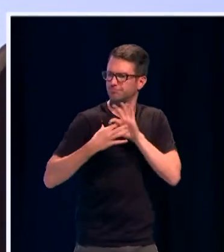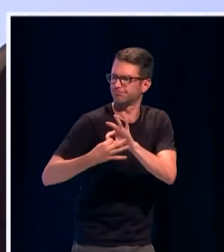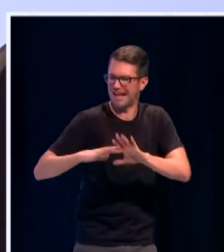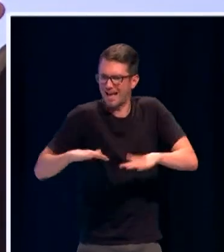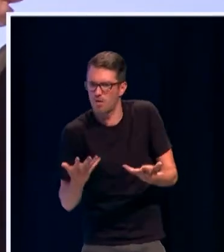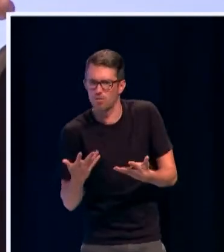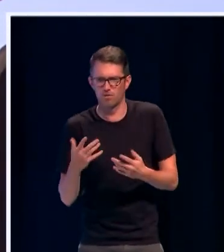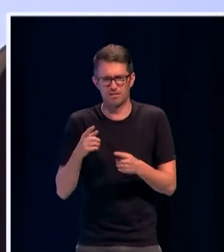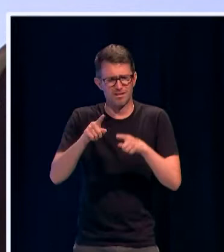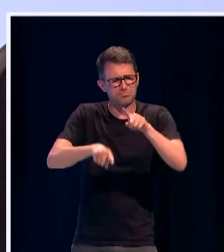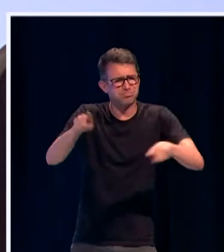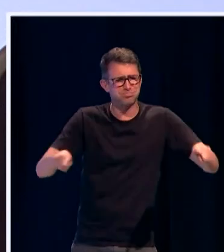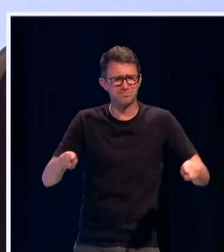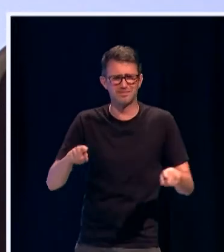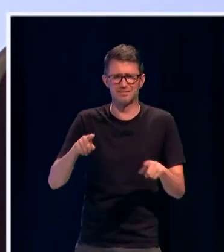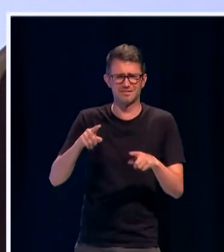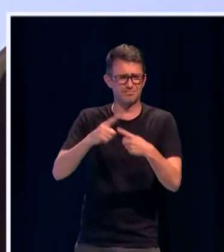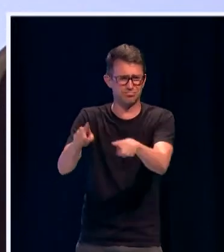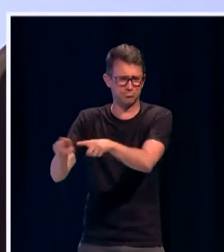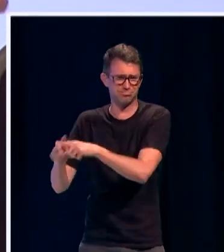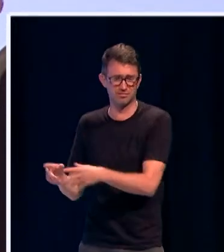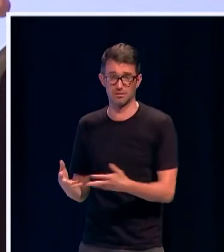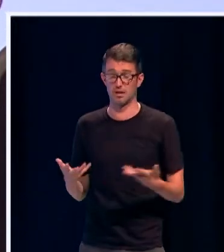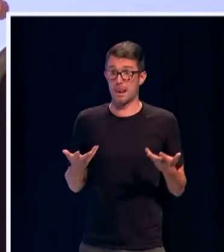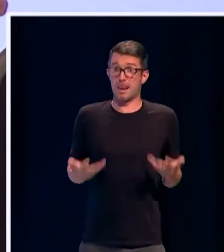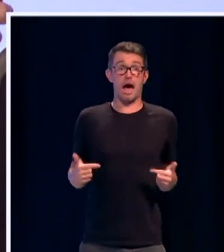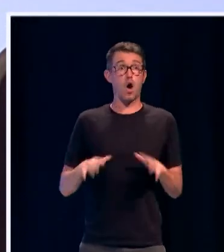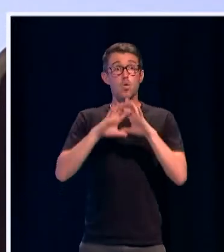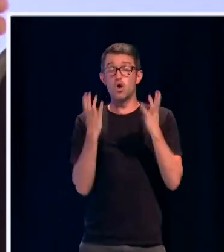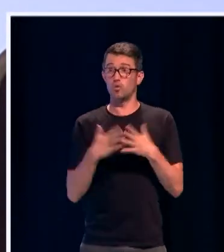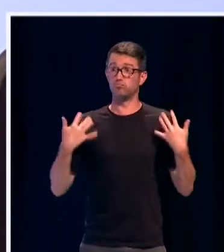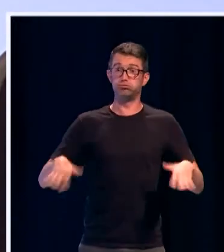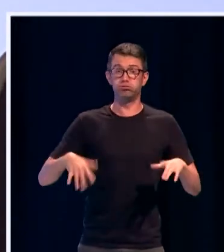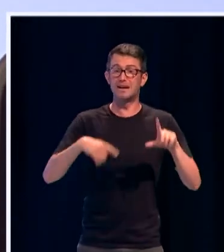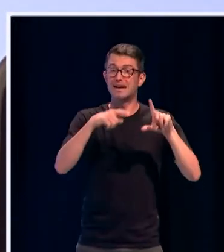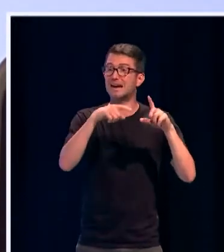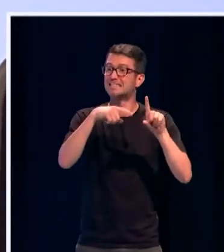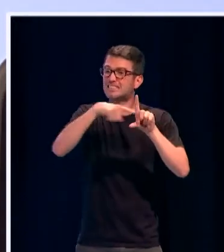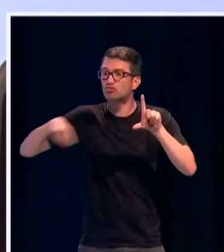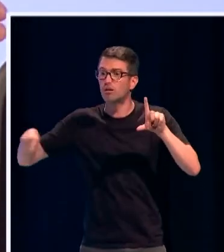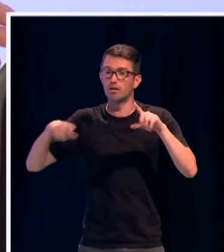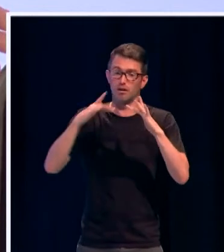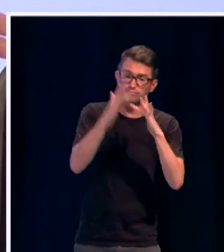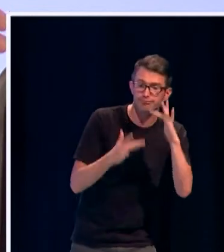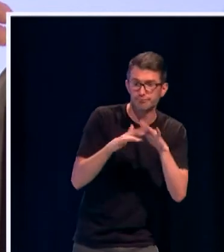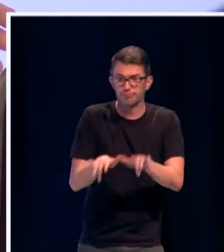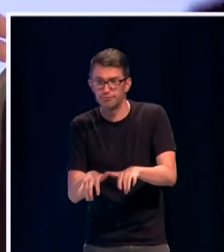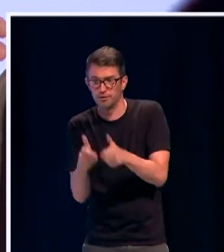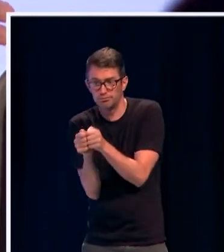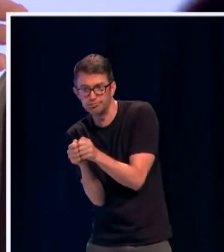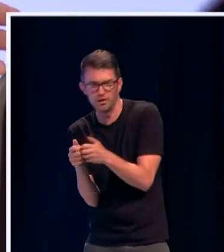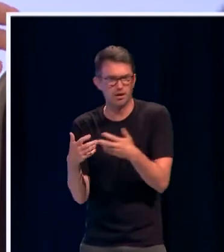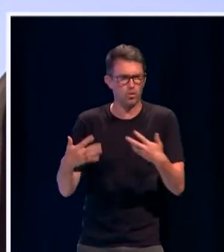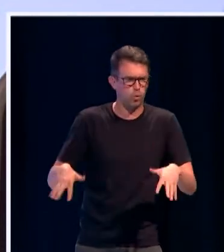digital transformation, and unless we deliberately include people with disabilities, we're going to repeat the same problems from the past every